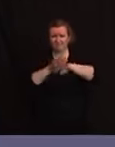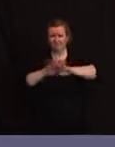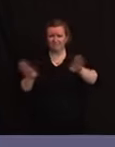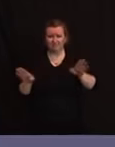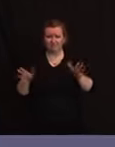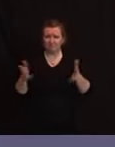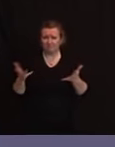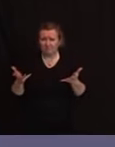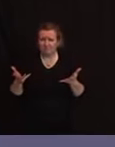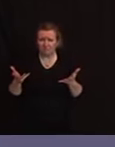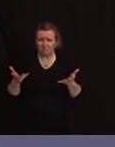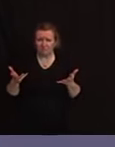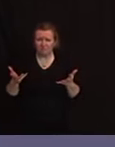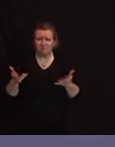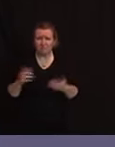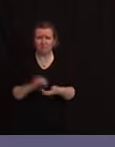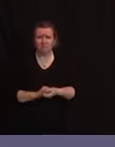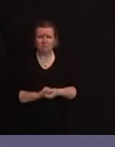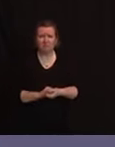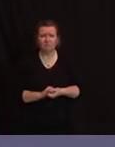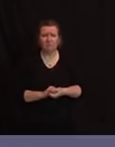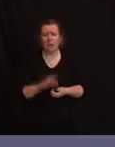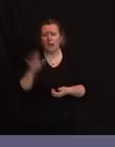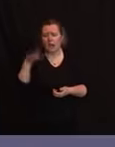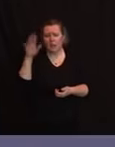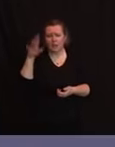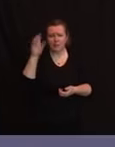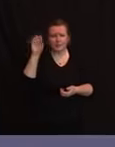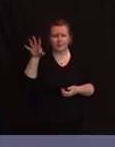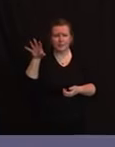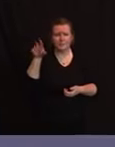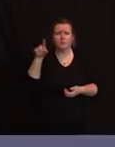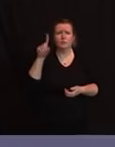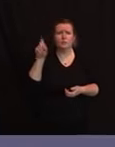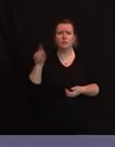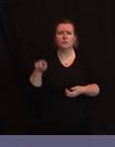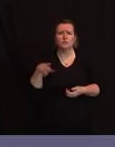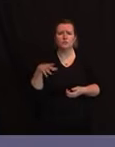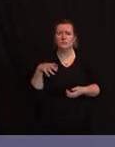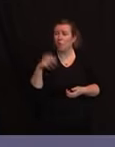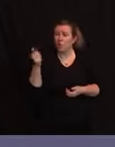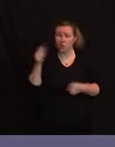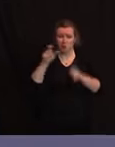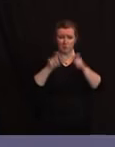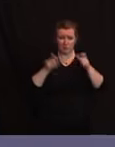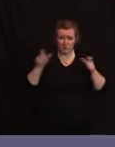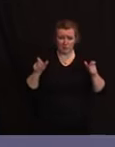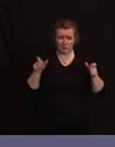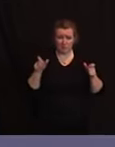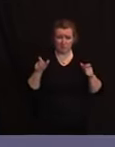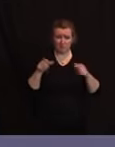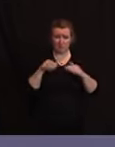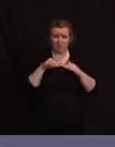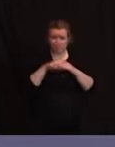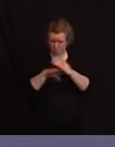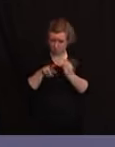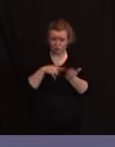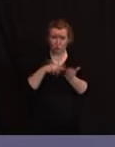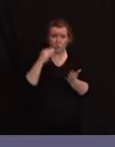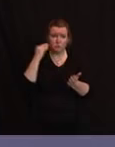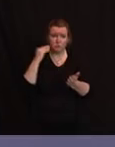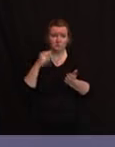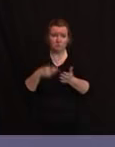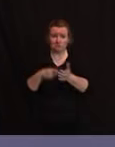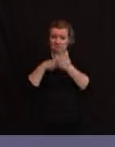you talked about this not that long ago, but I'm curious if these folks are required to wear PPE and if anything